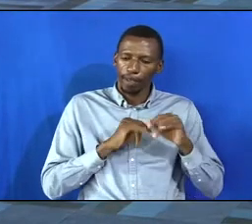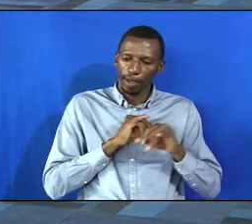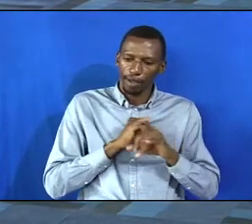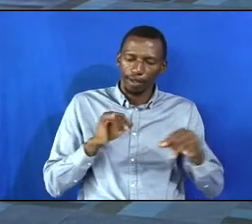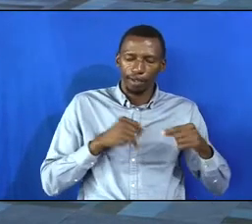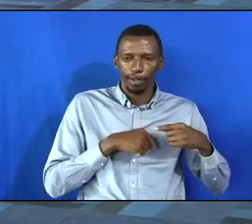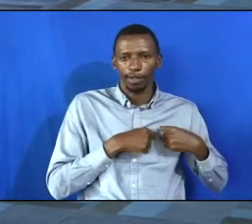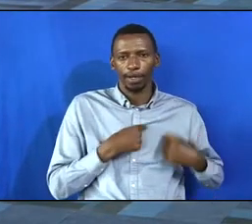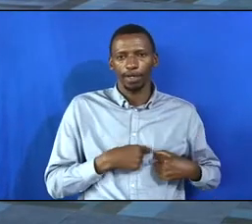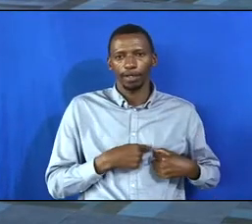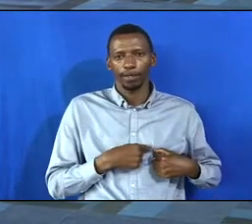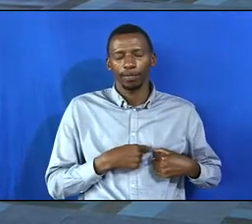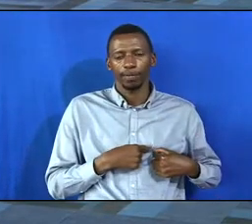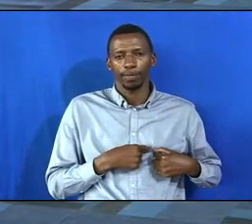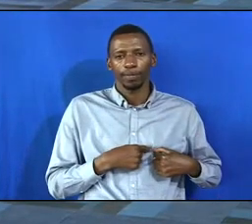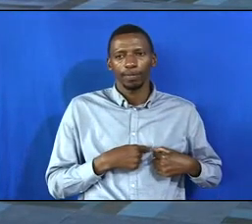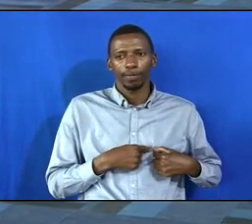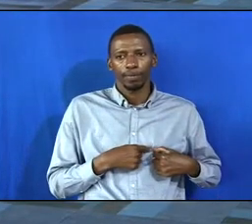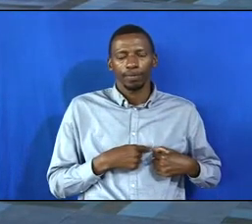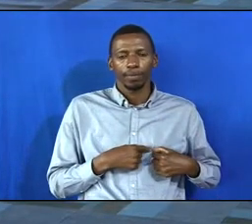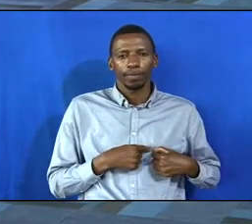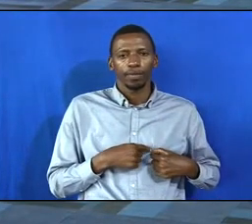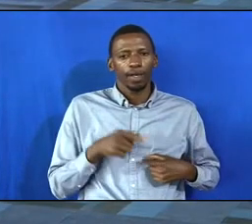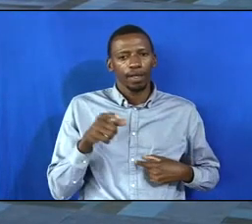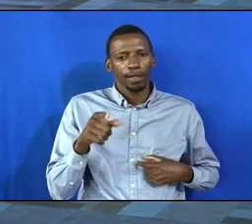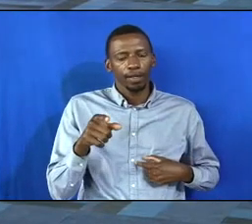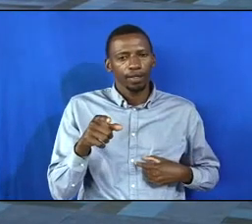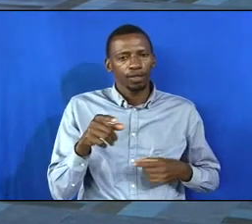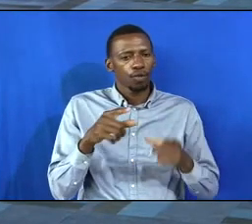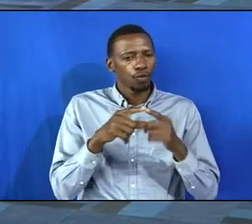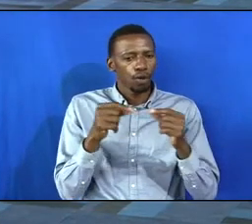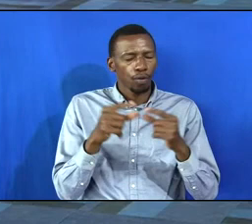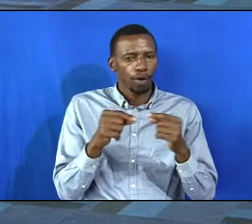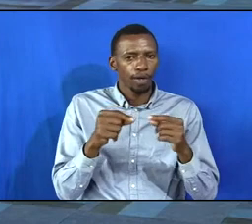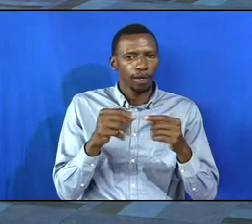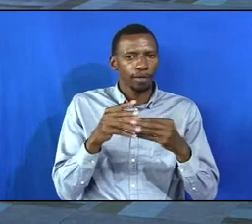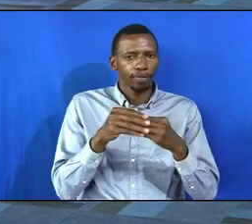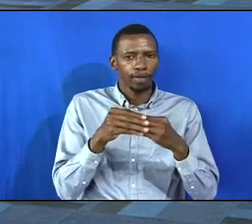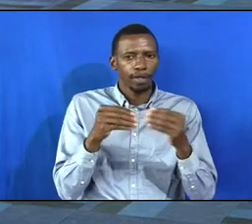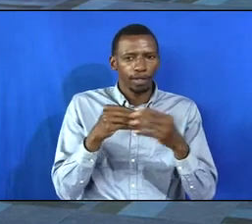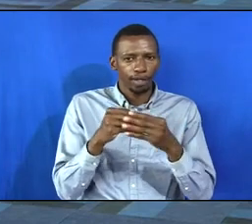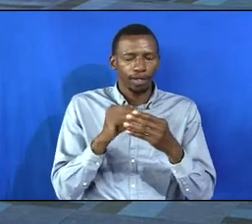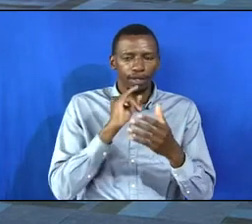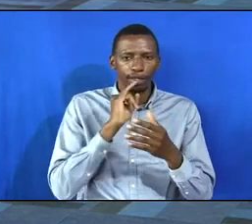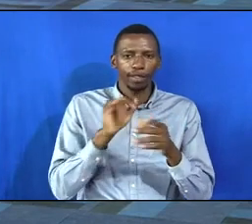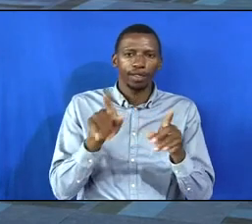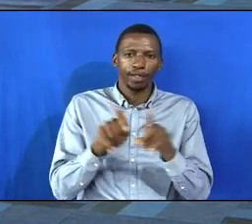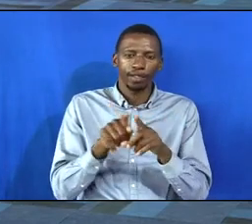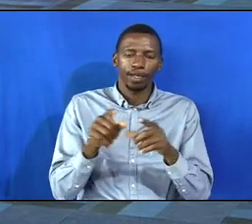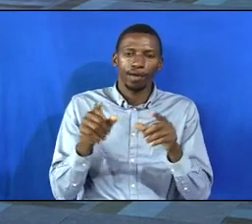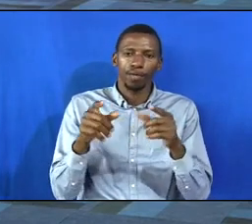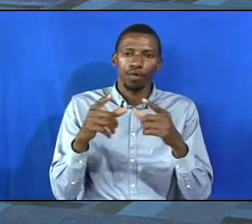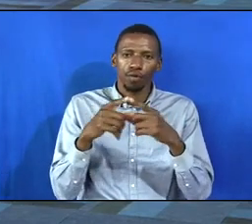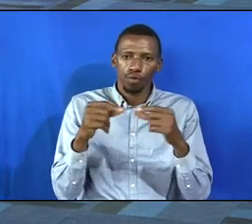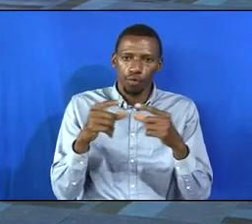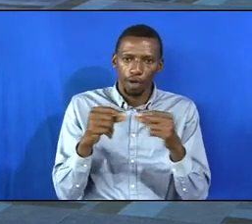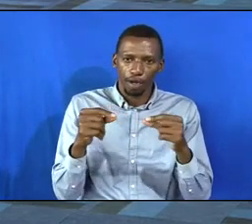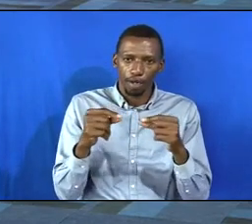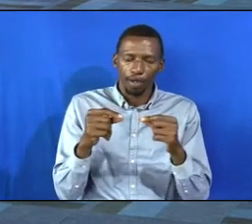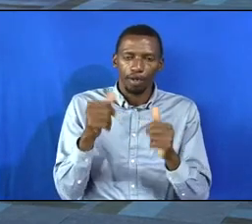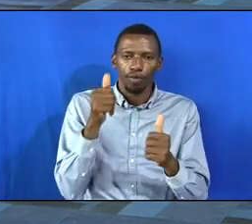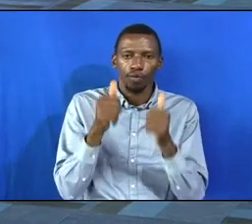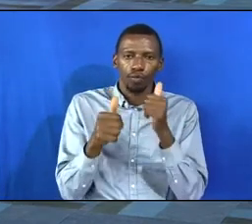When you go to the original languages, that word create is the same word that was used when God was creating the